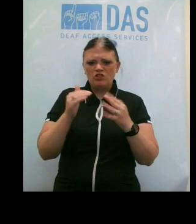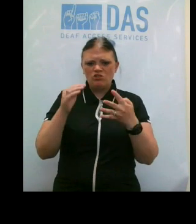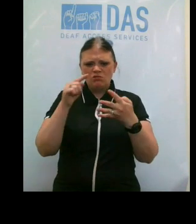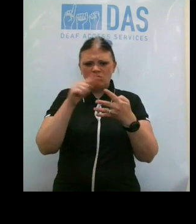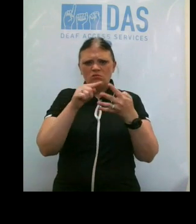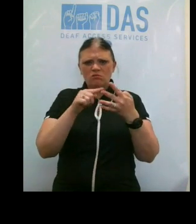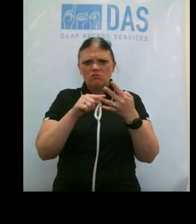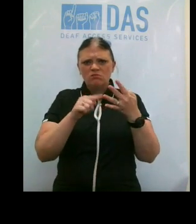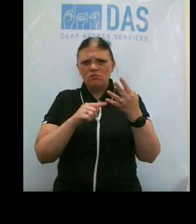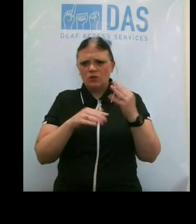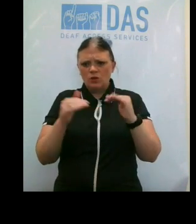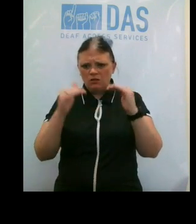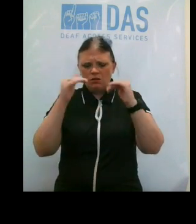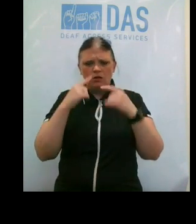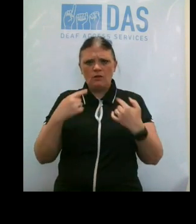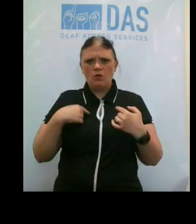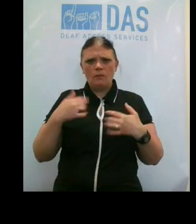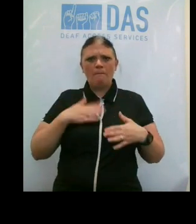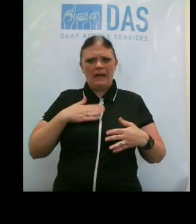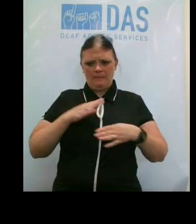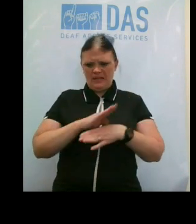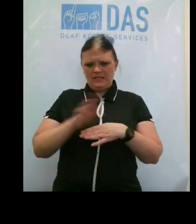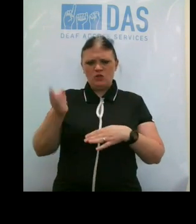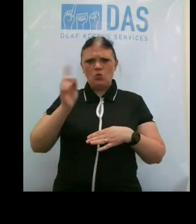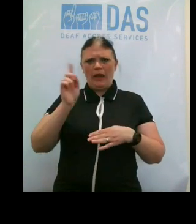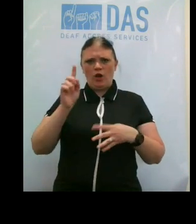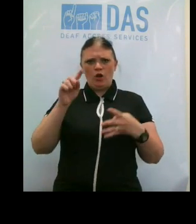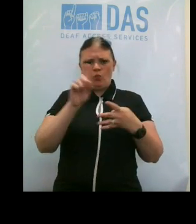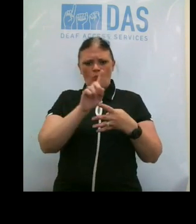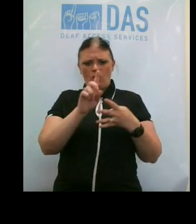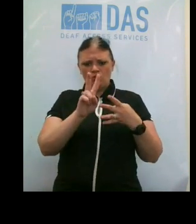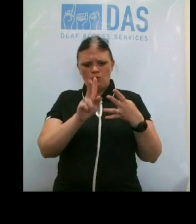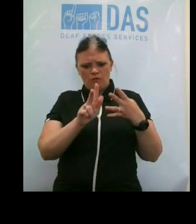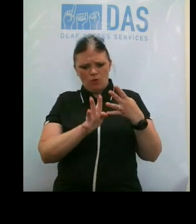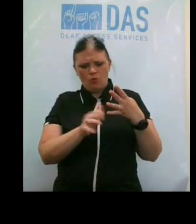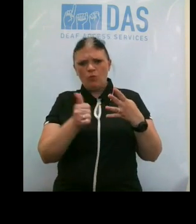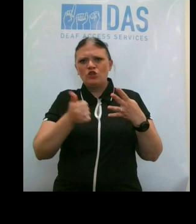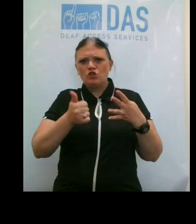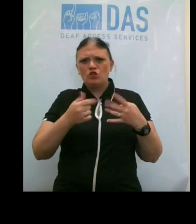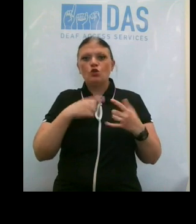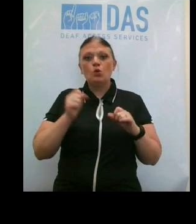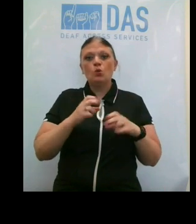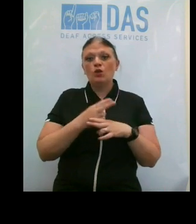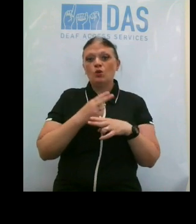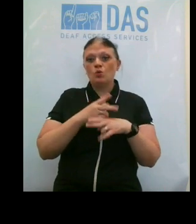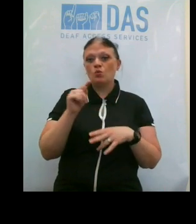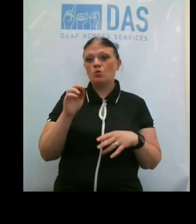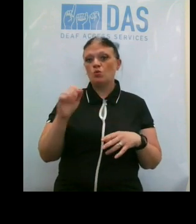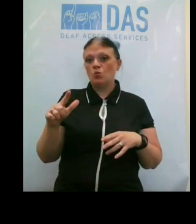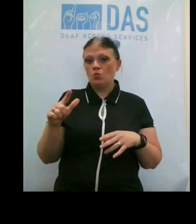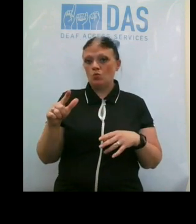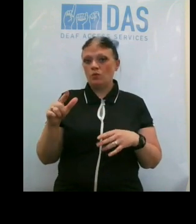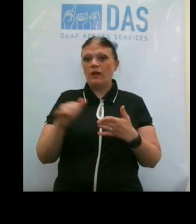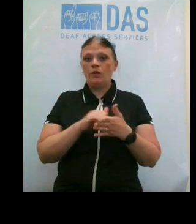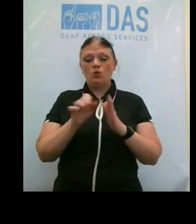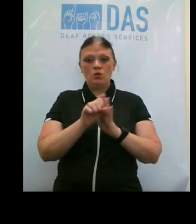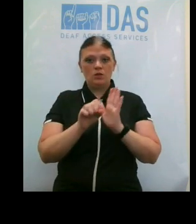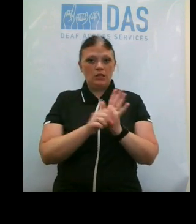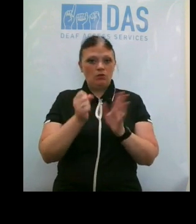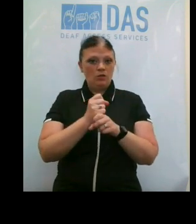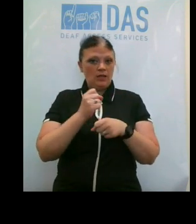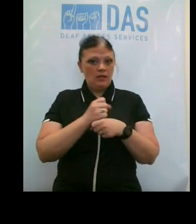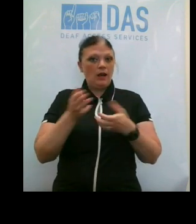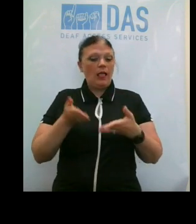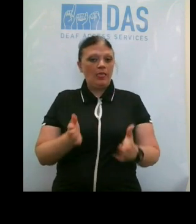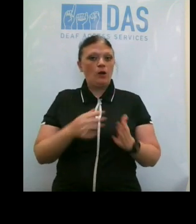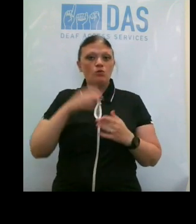my business is in phase 2, phase 3, phase 4, you can actually use a specialized tool that New York State has created that allows